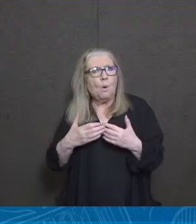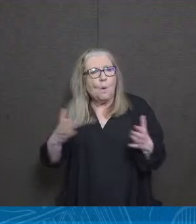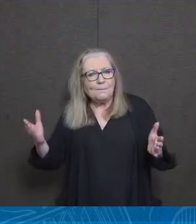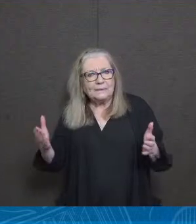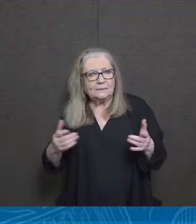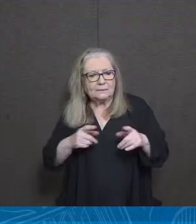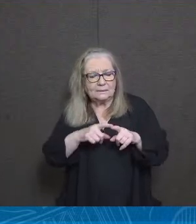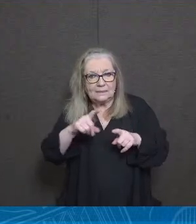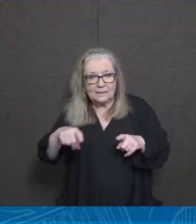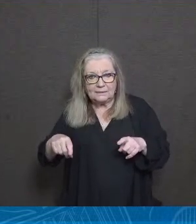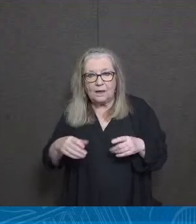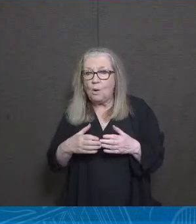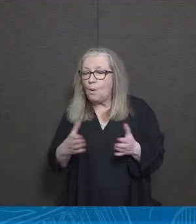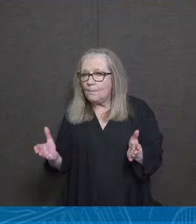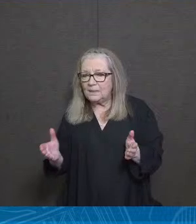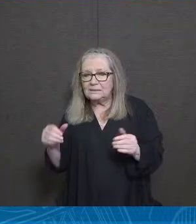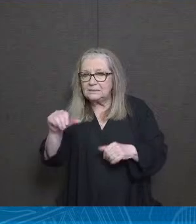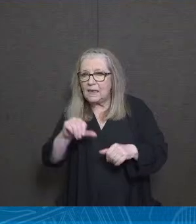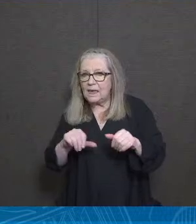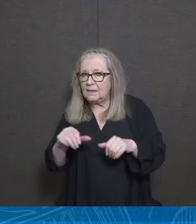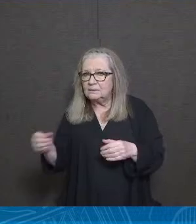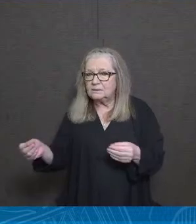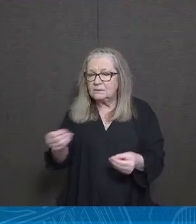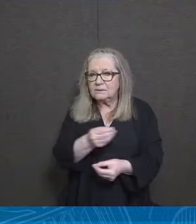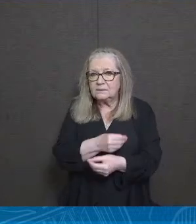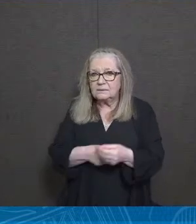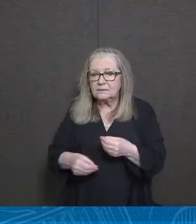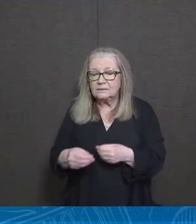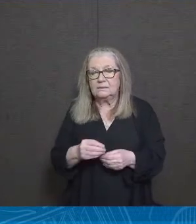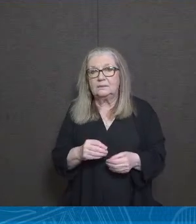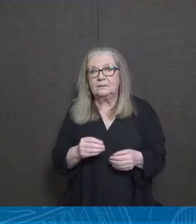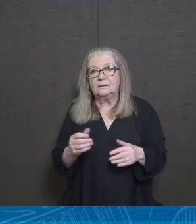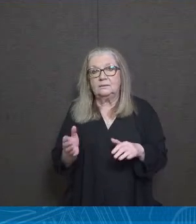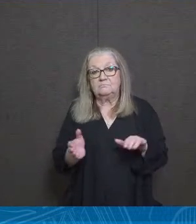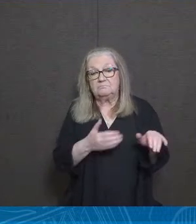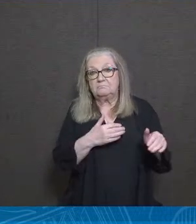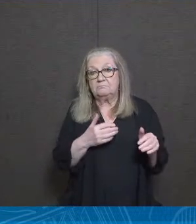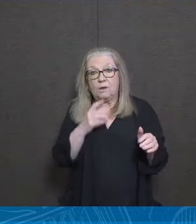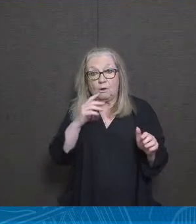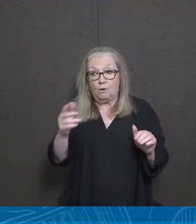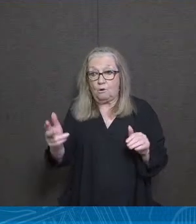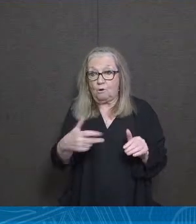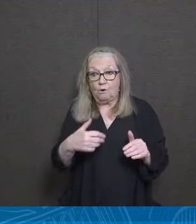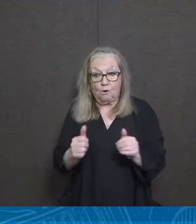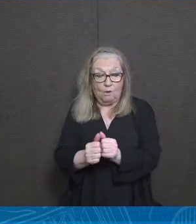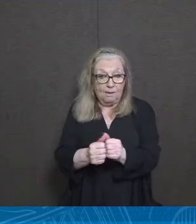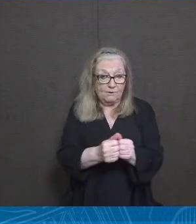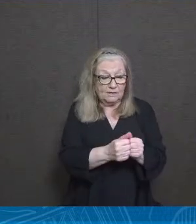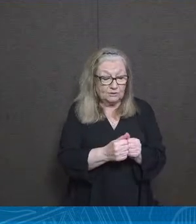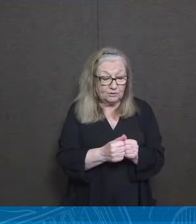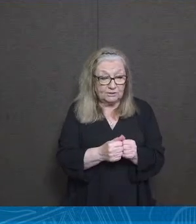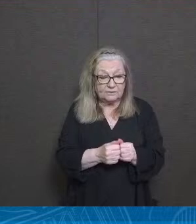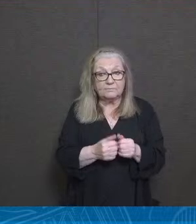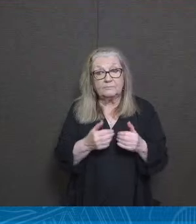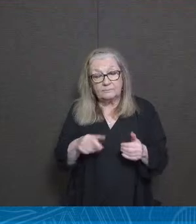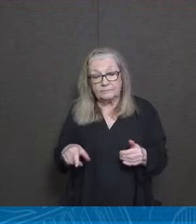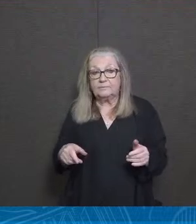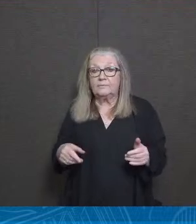in all countries, quality of data, collaboration, open science with